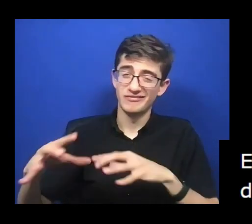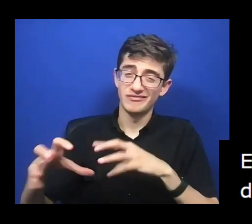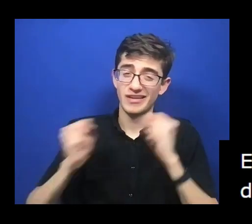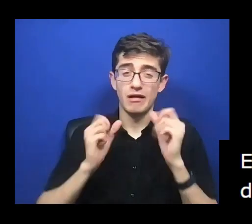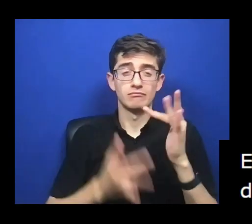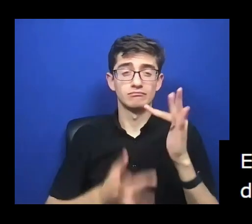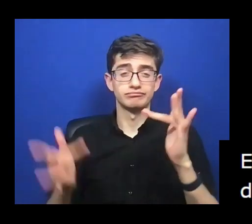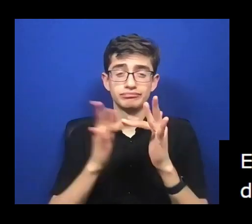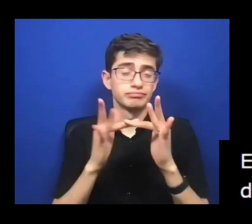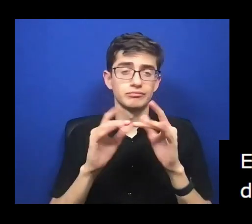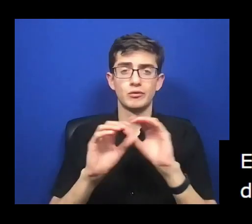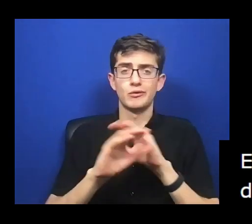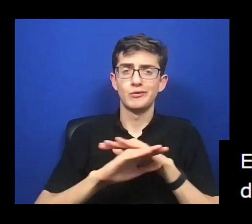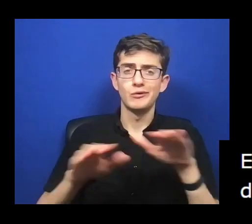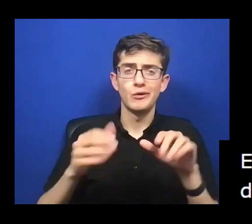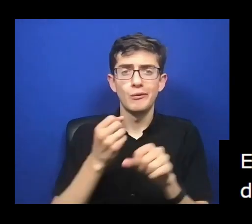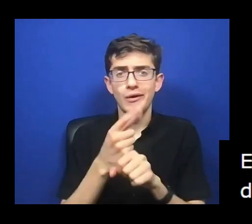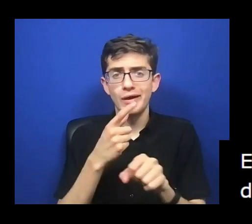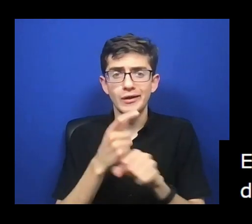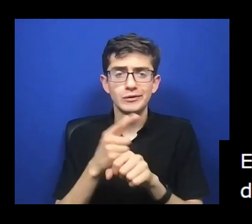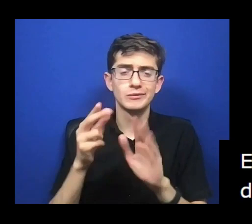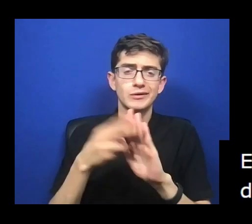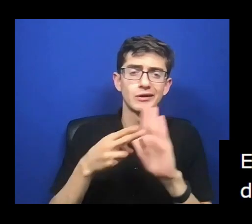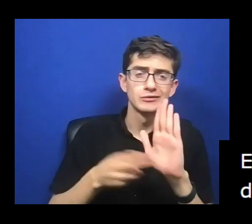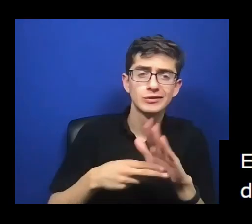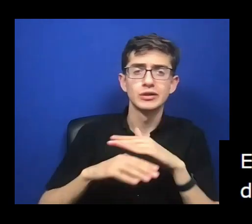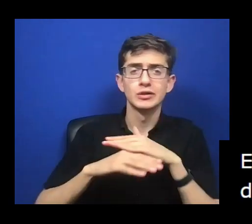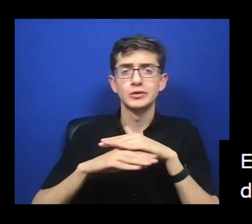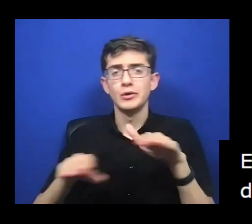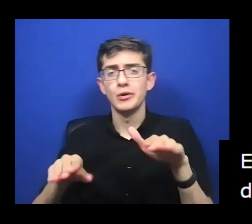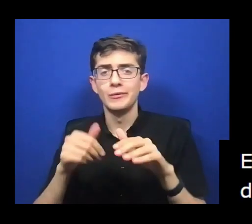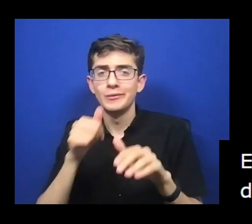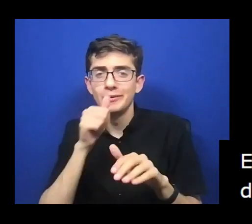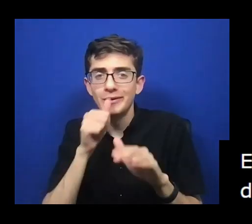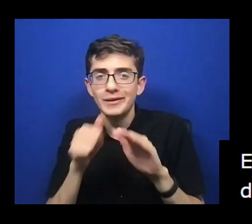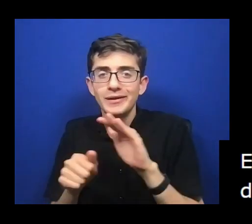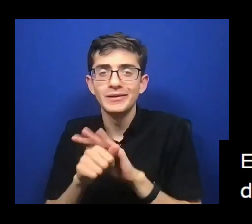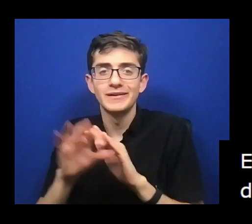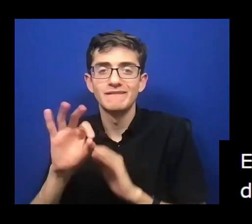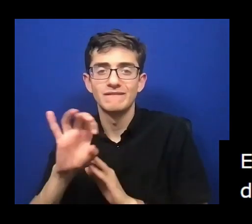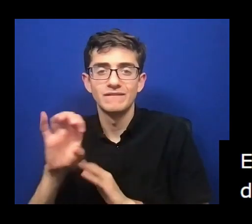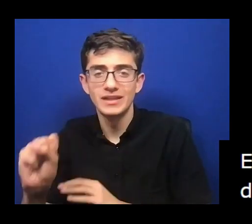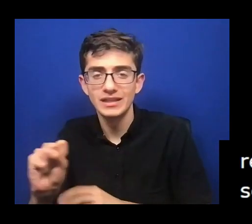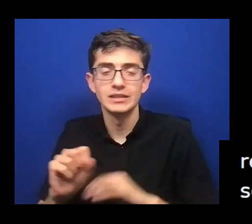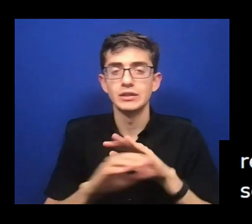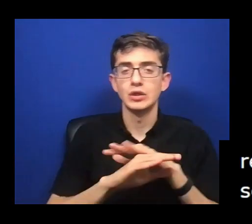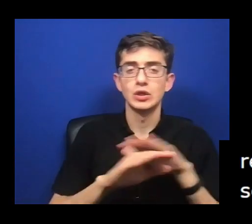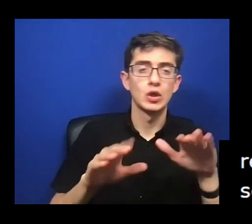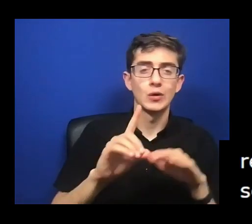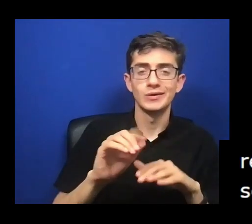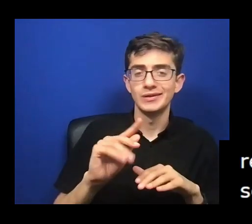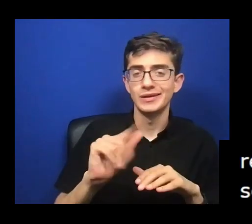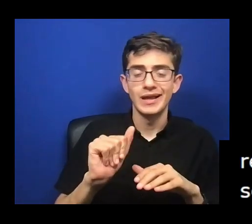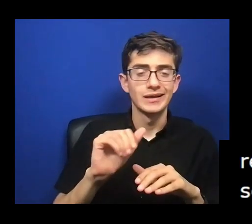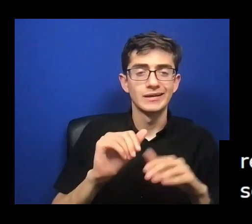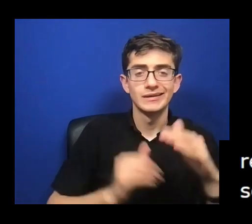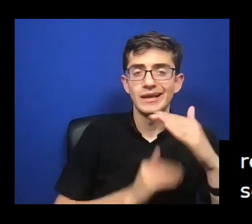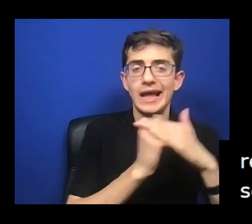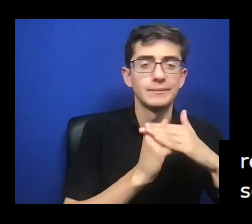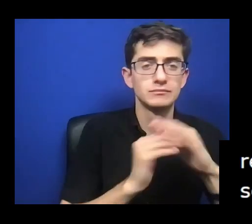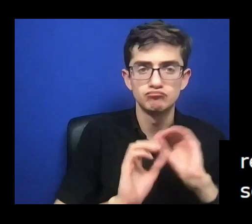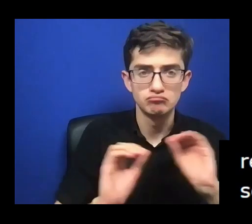contracts, no hidden fees, as well as no data caps. So currently, the ACP adoption rate is hovering around